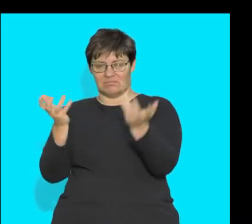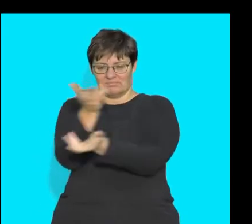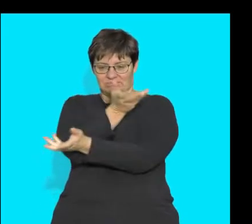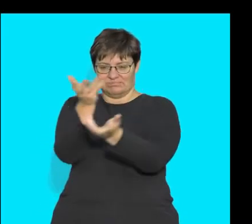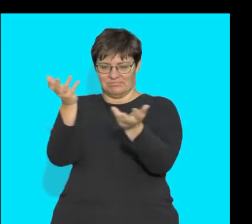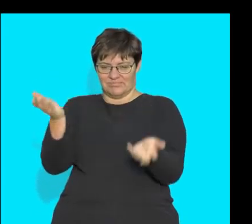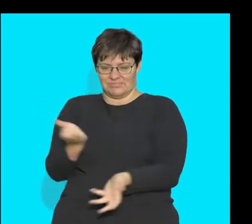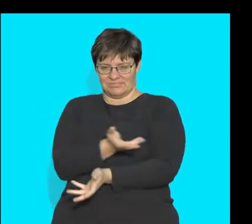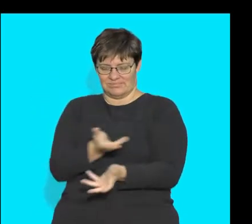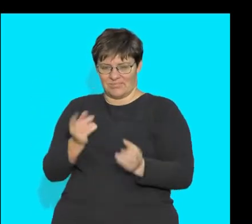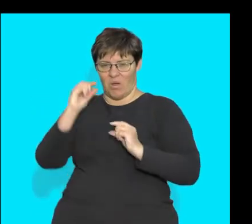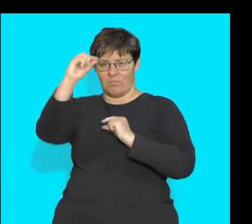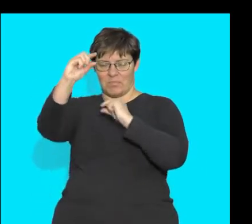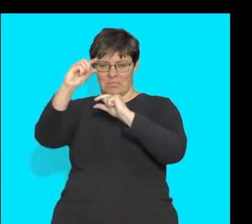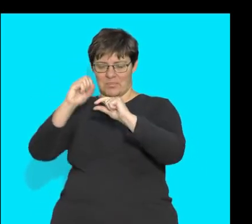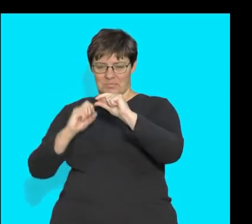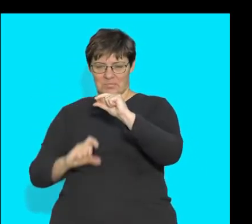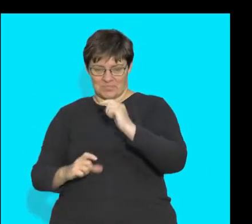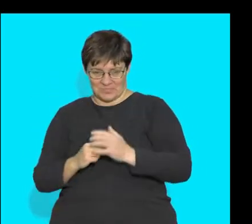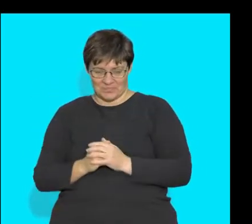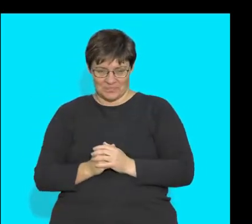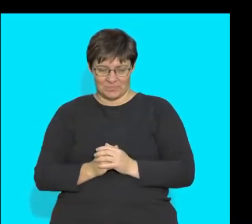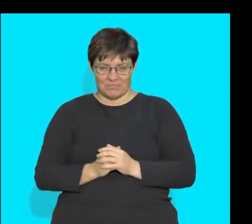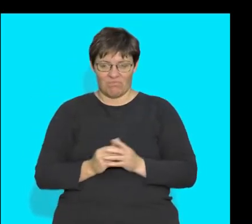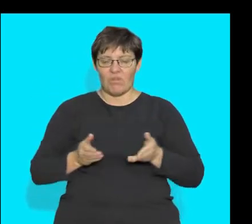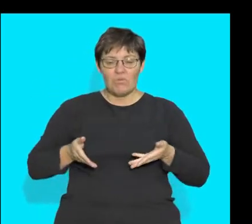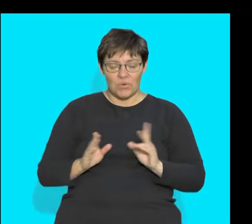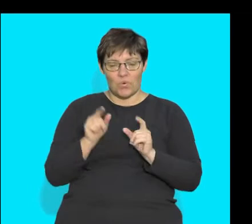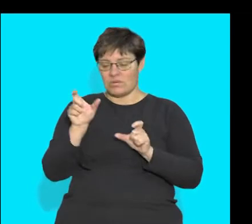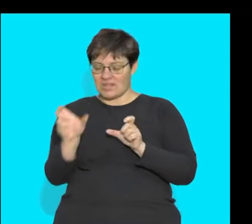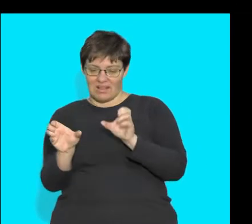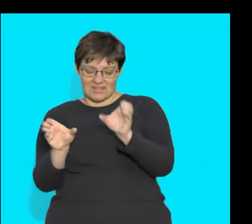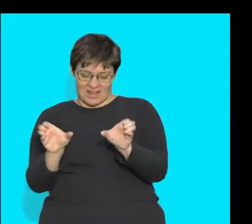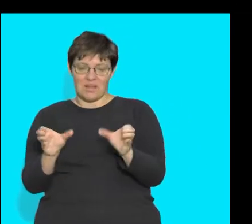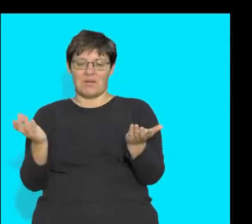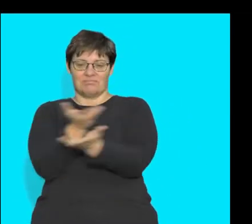so via these little holes or these passageways called the